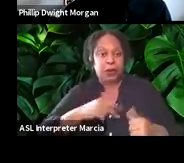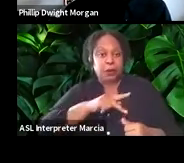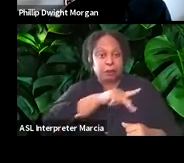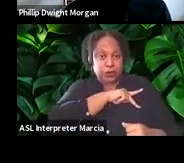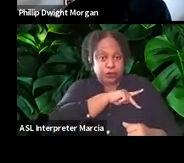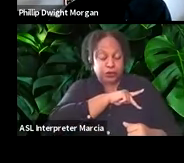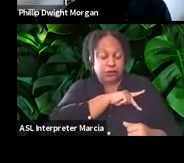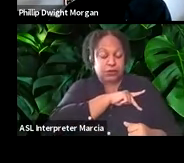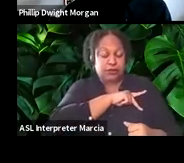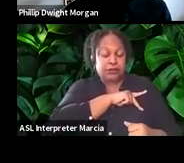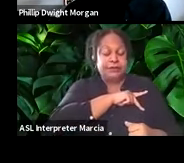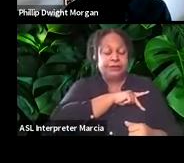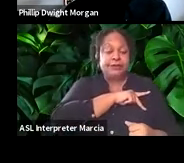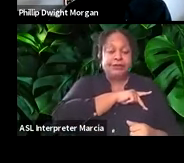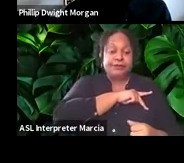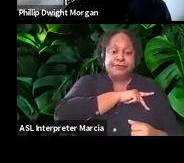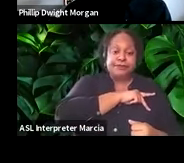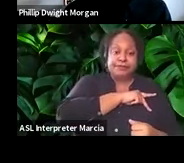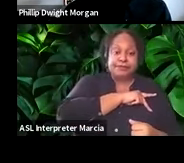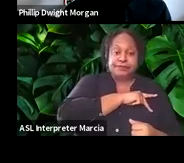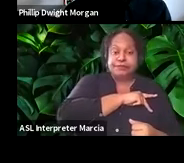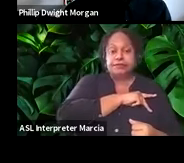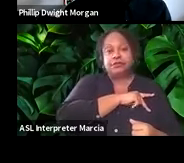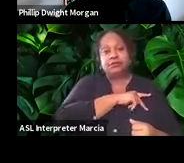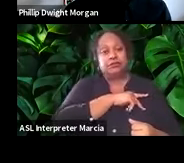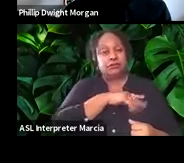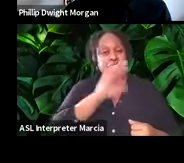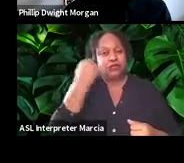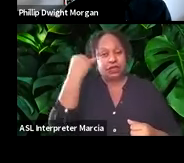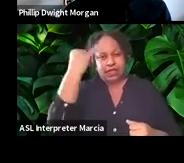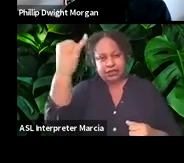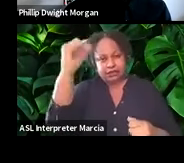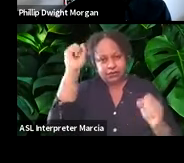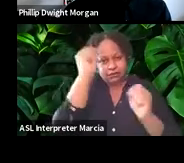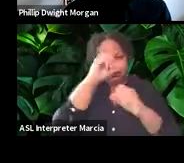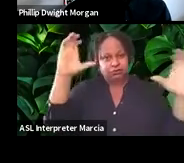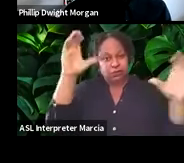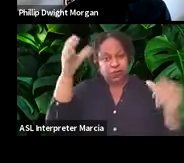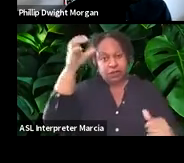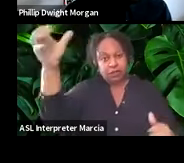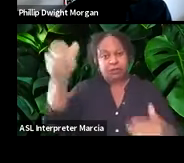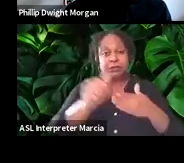where the idea of leadership for me